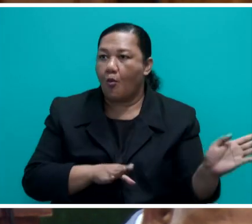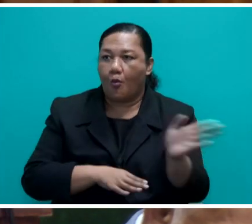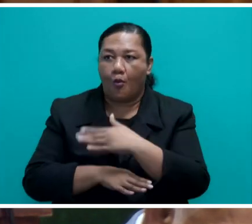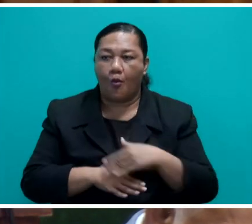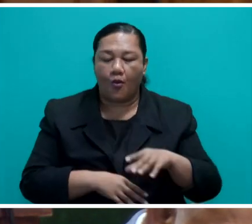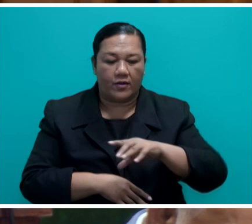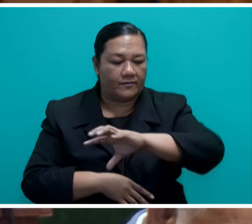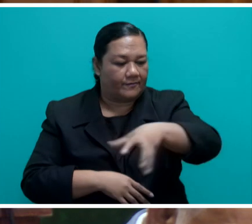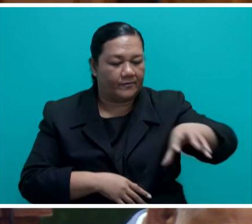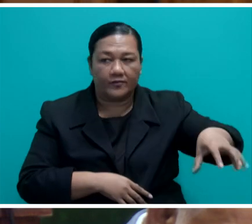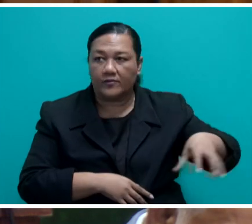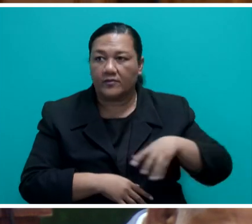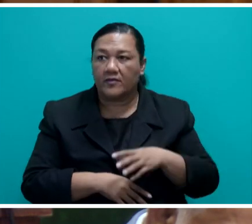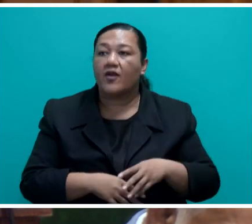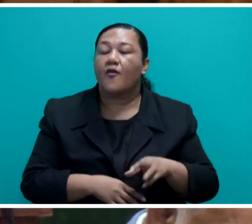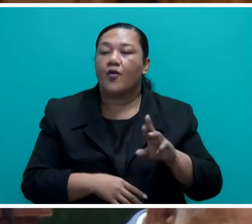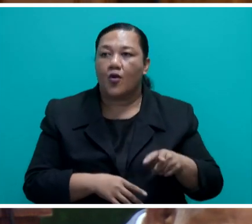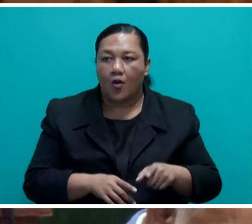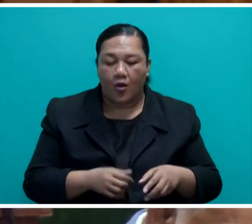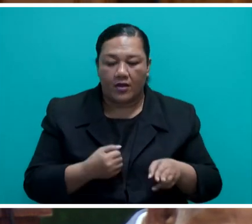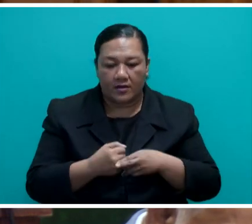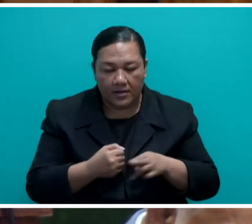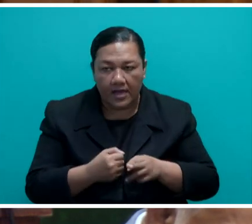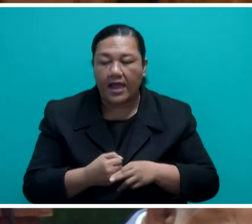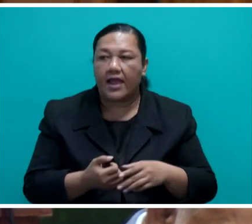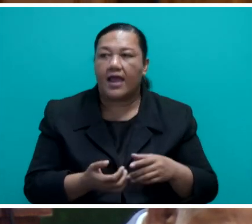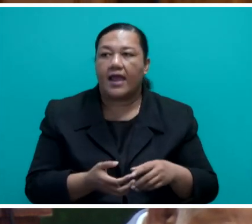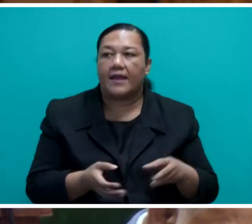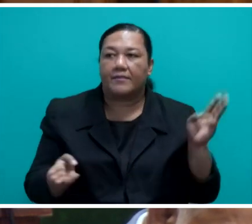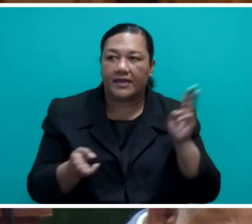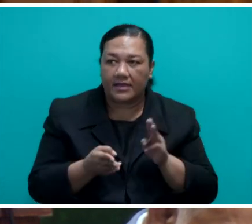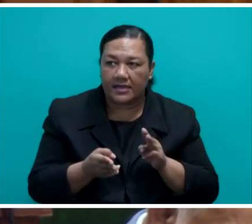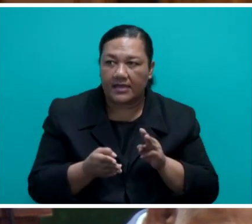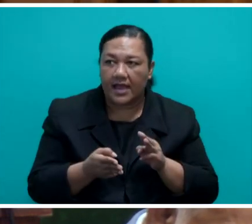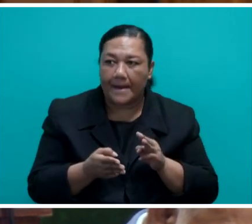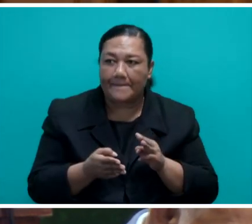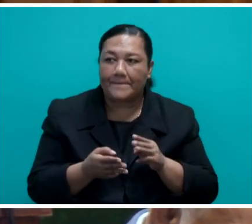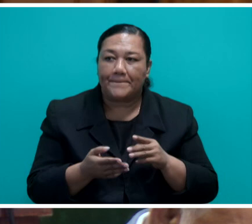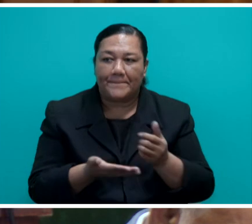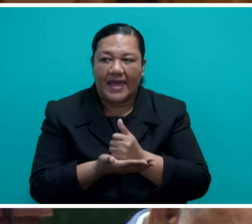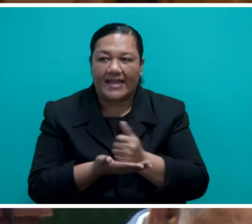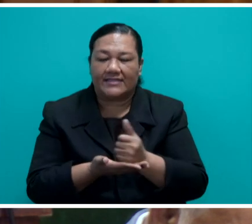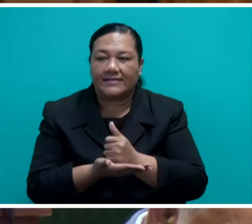and the Drainage Board for timely maintenance and mitigation actions, promoting transparency